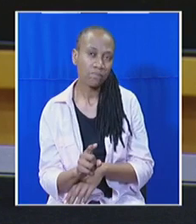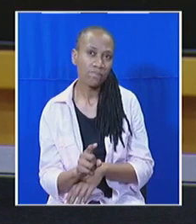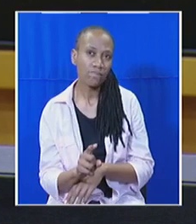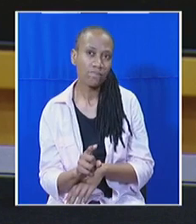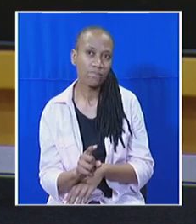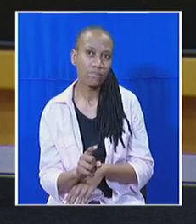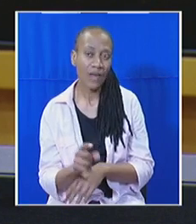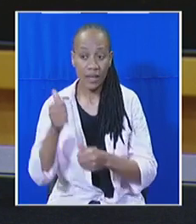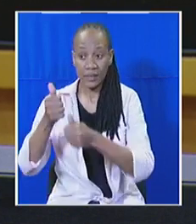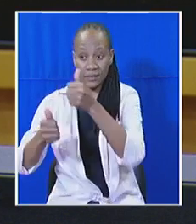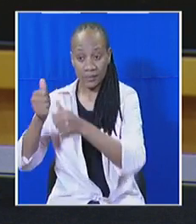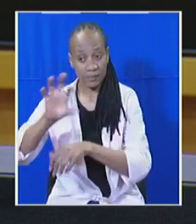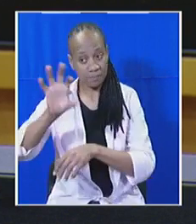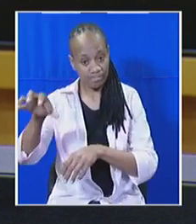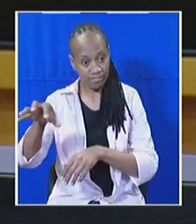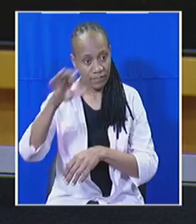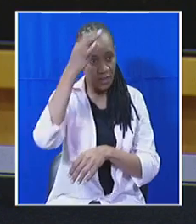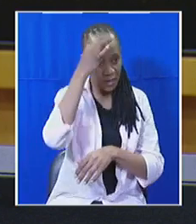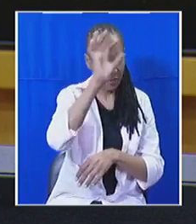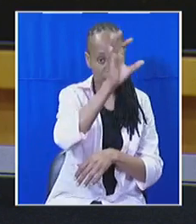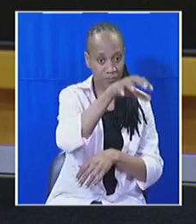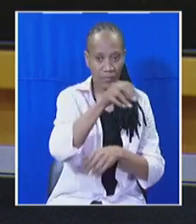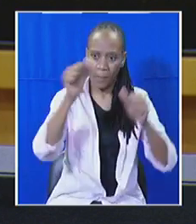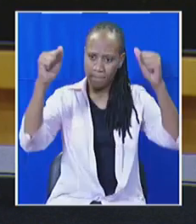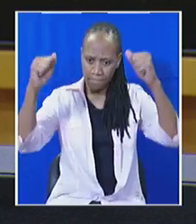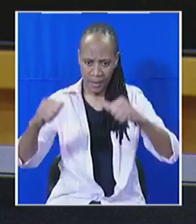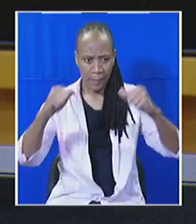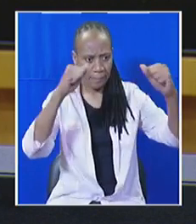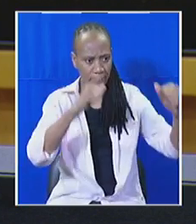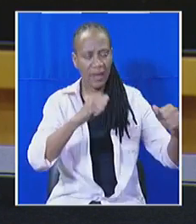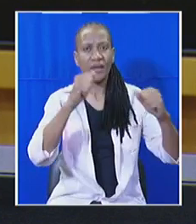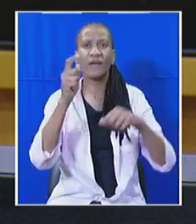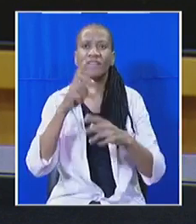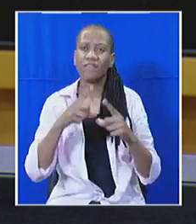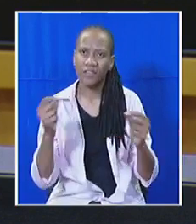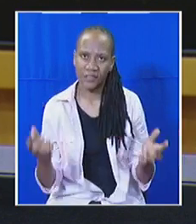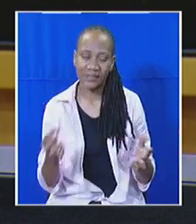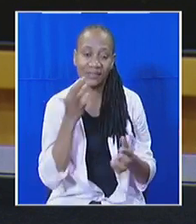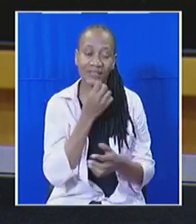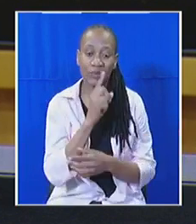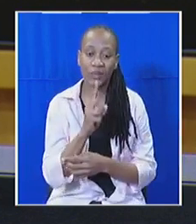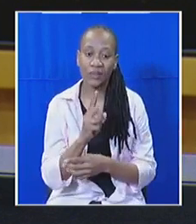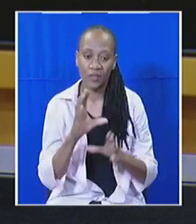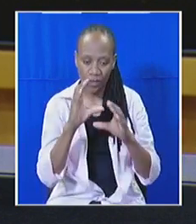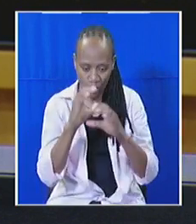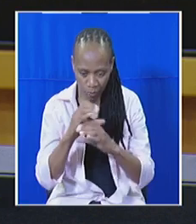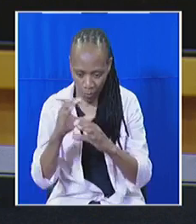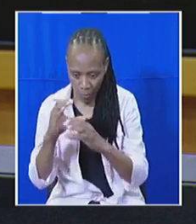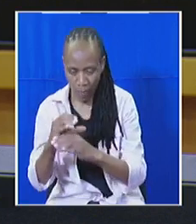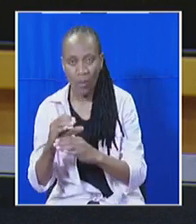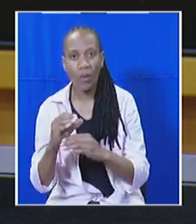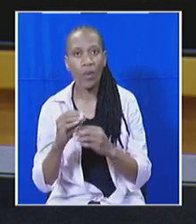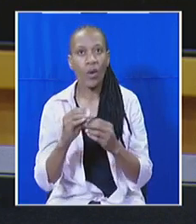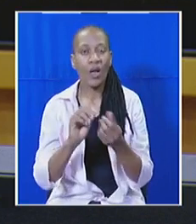and the executive agree on the question of dealing with infrastructure and allocation